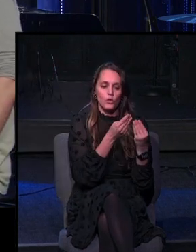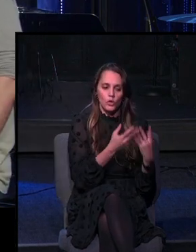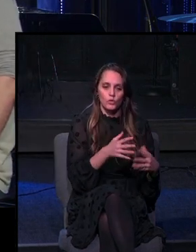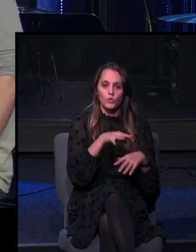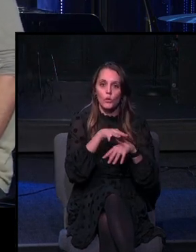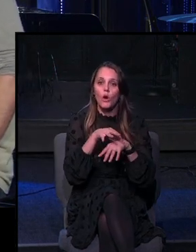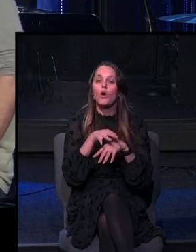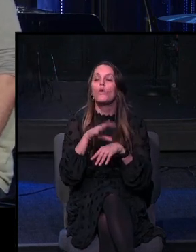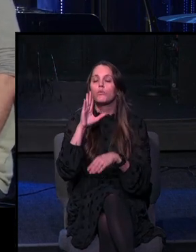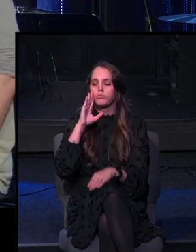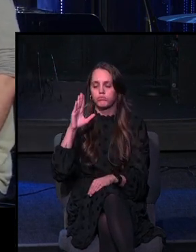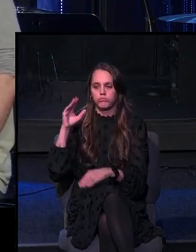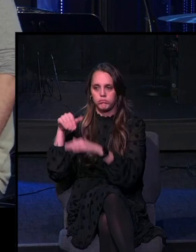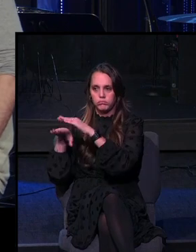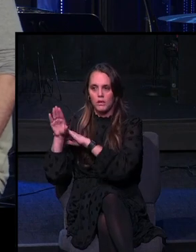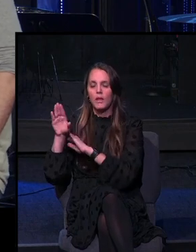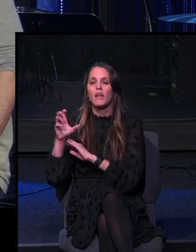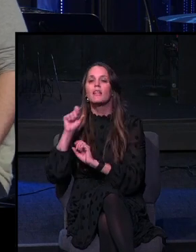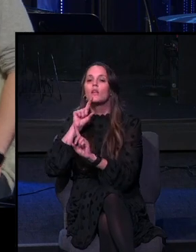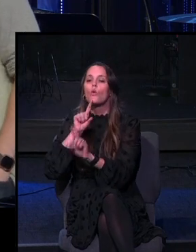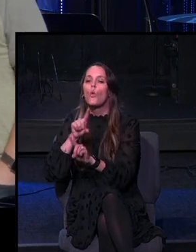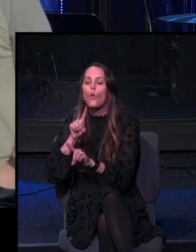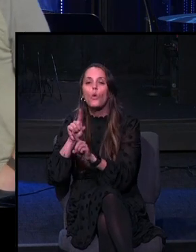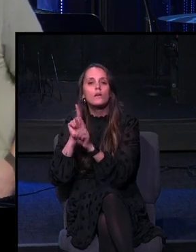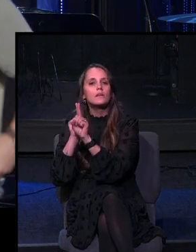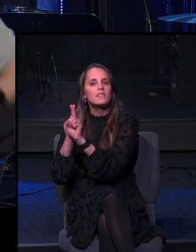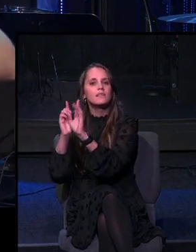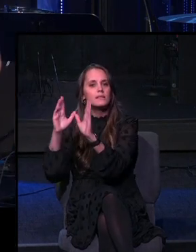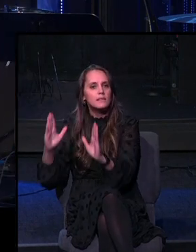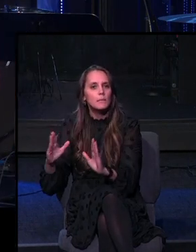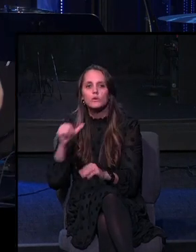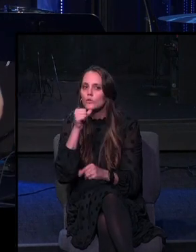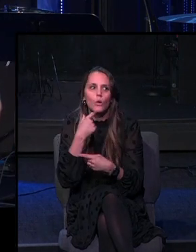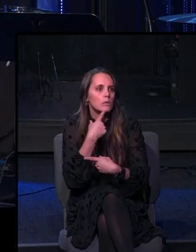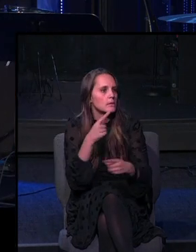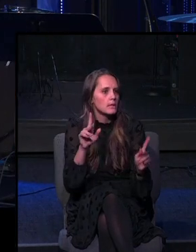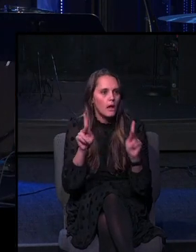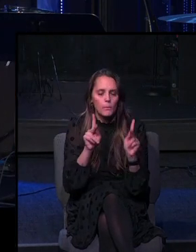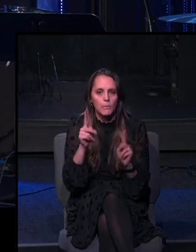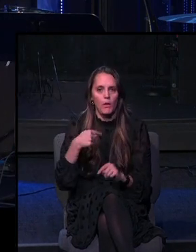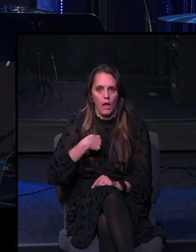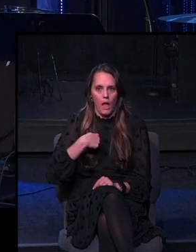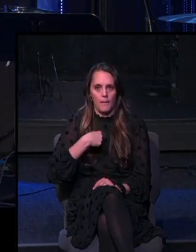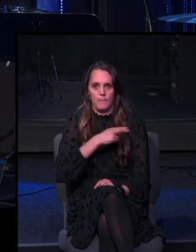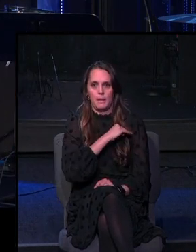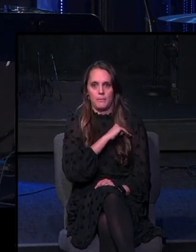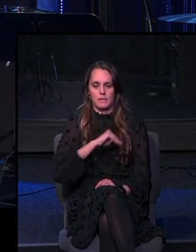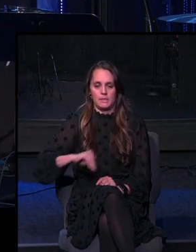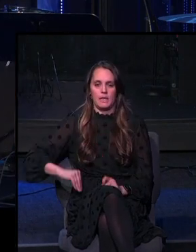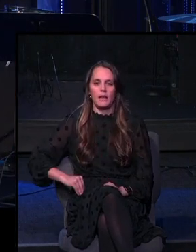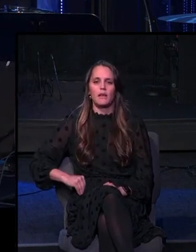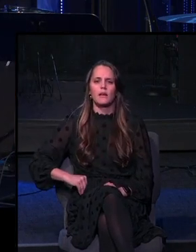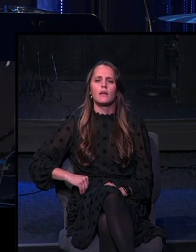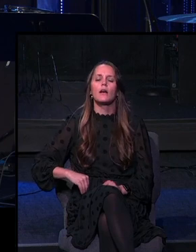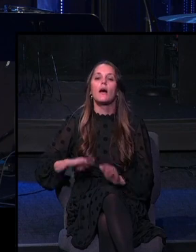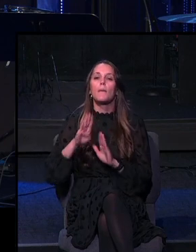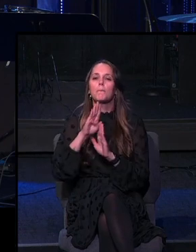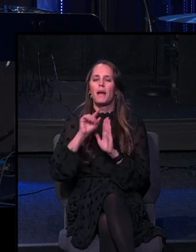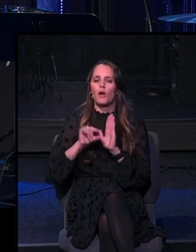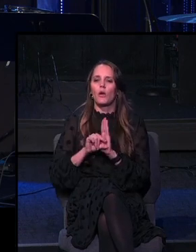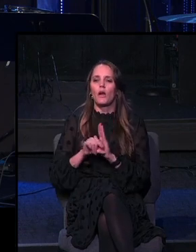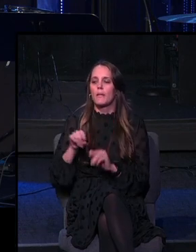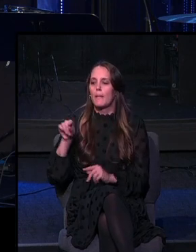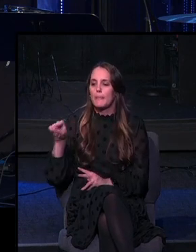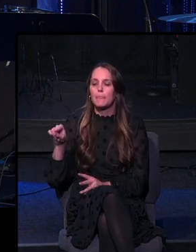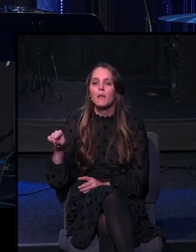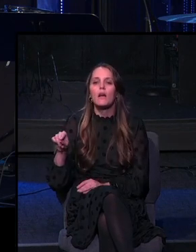ordered his disciples not to tell anyone that he was the Messiah. Here's the backdrop. It's the world's religions and the world's power